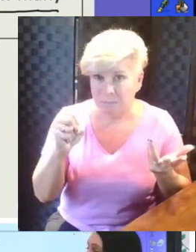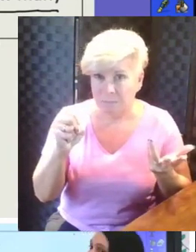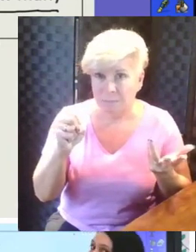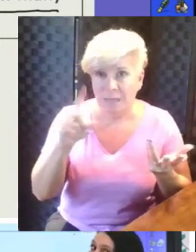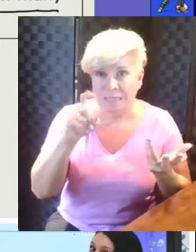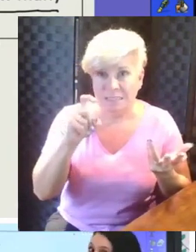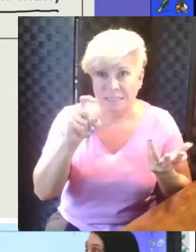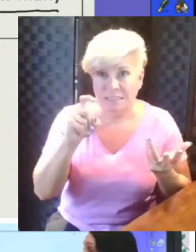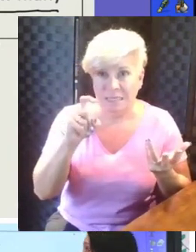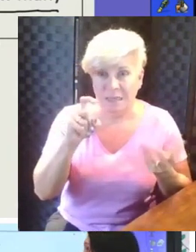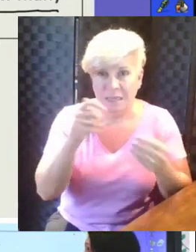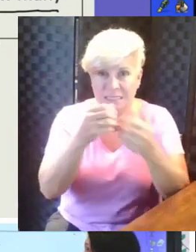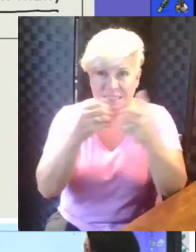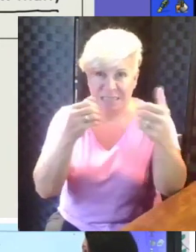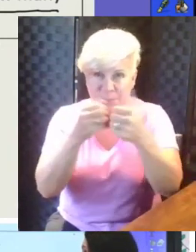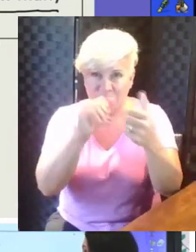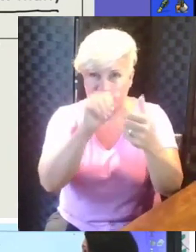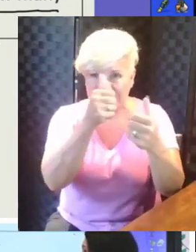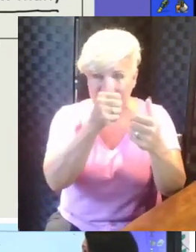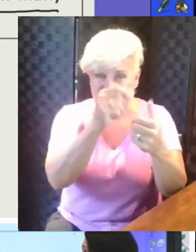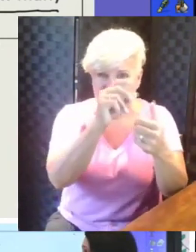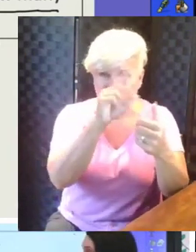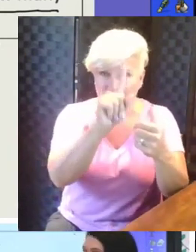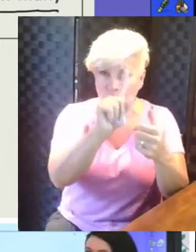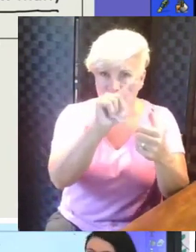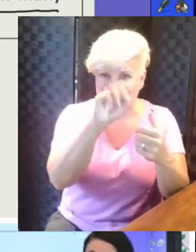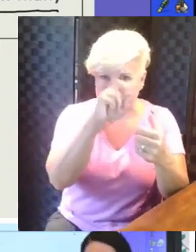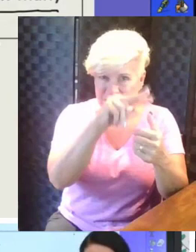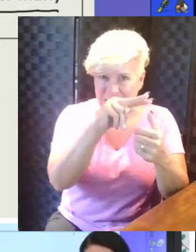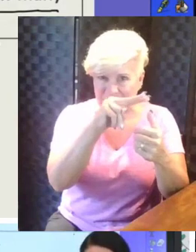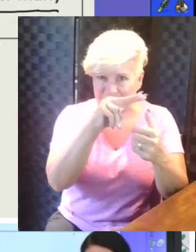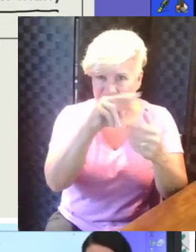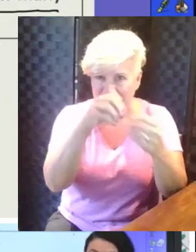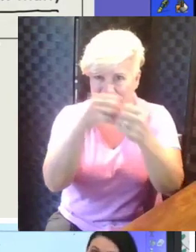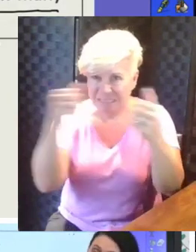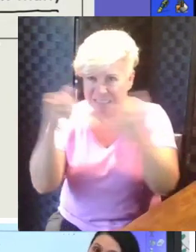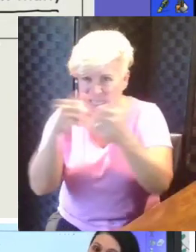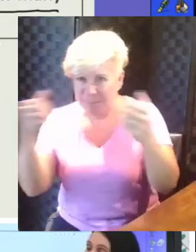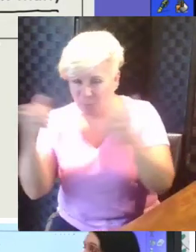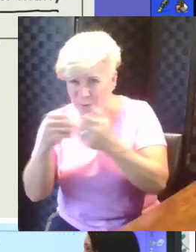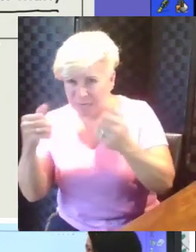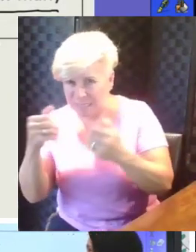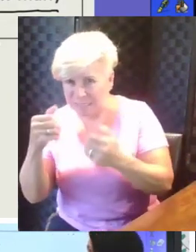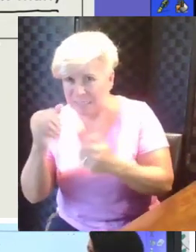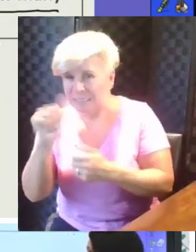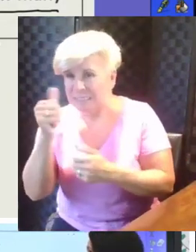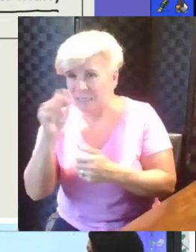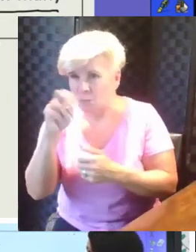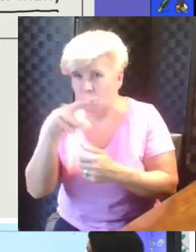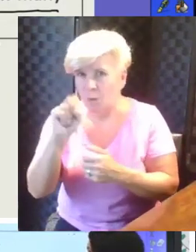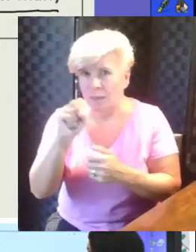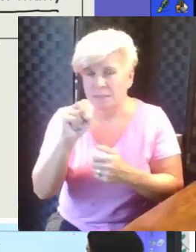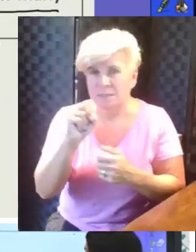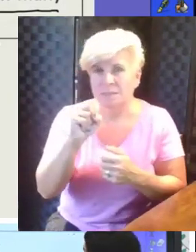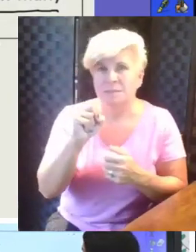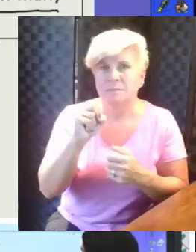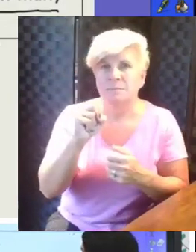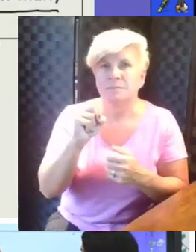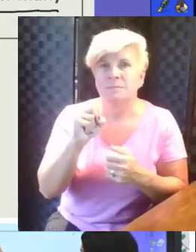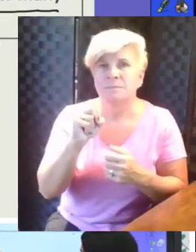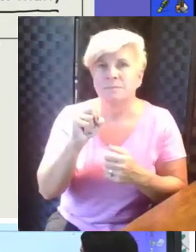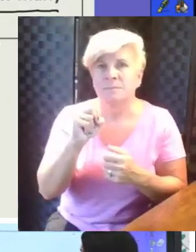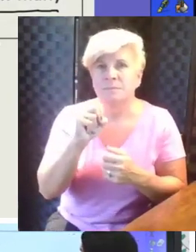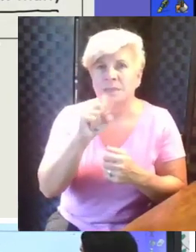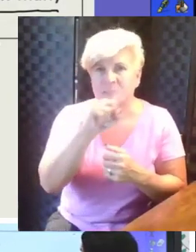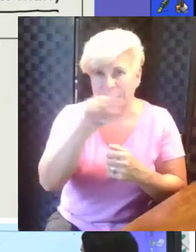to need to ungroup. I'm going to need to take a 10 and smash it into 10 ones so that I have enough to take away.